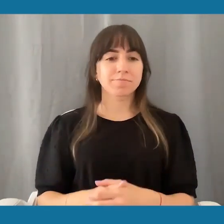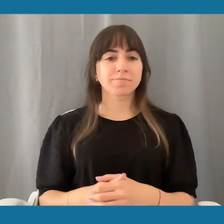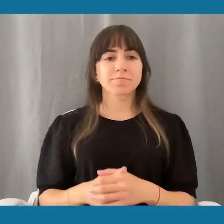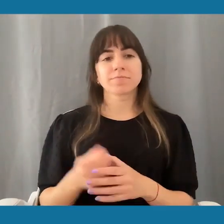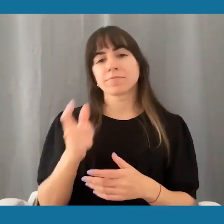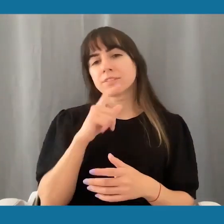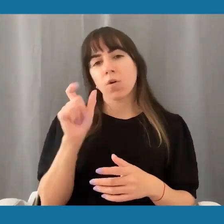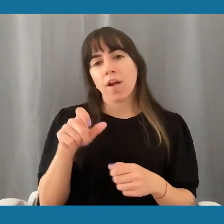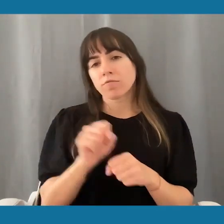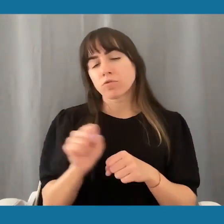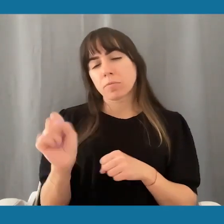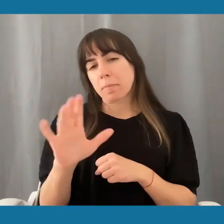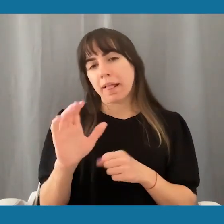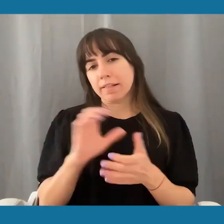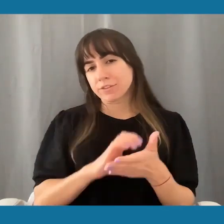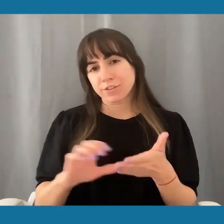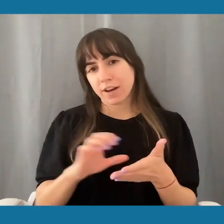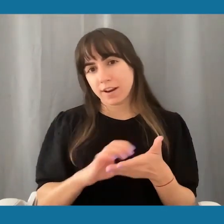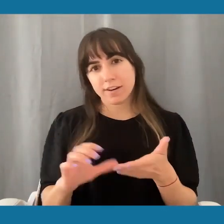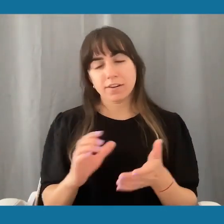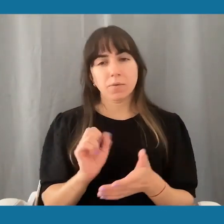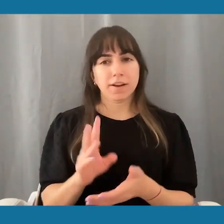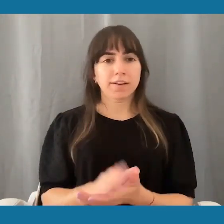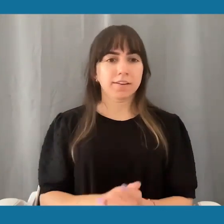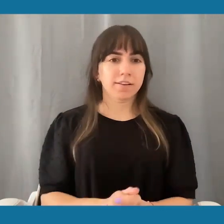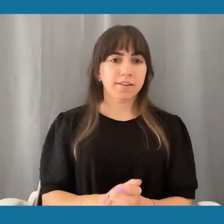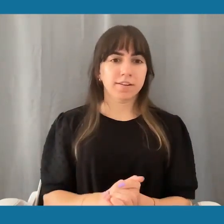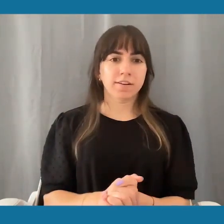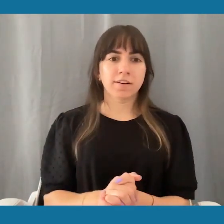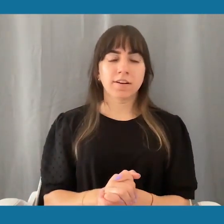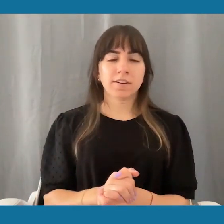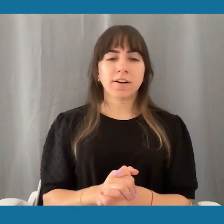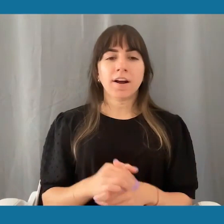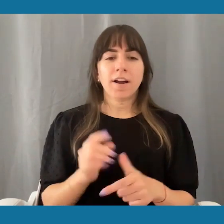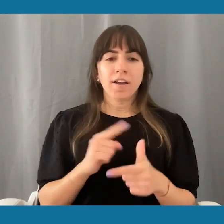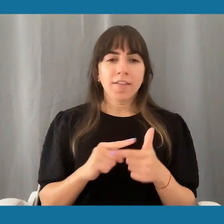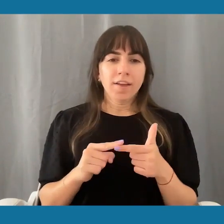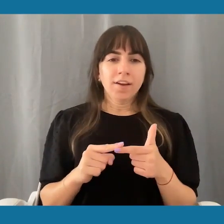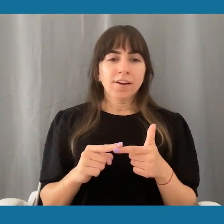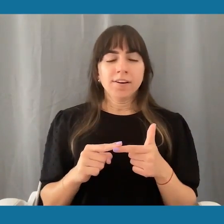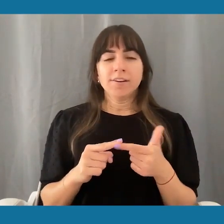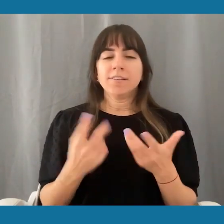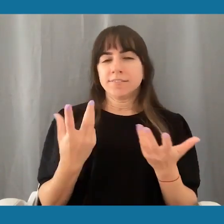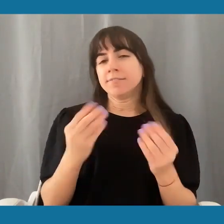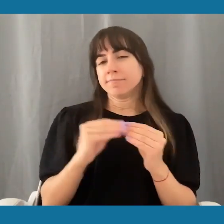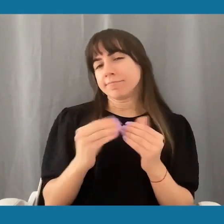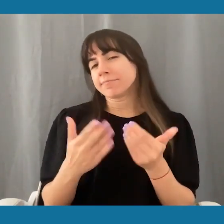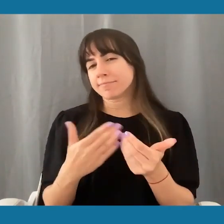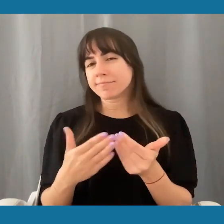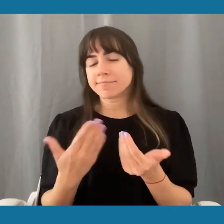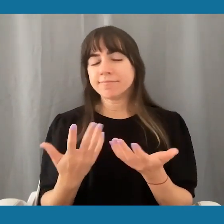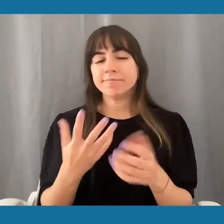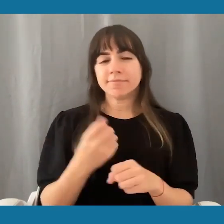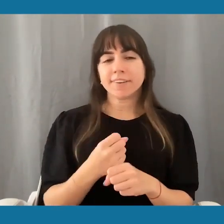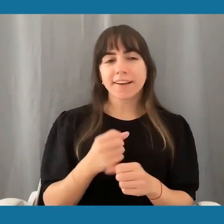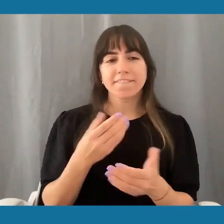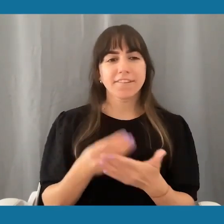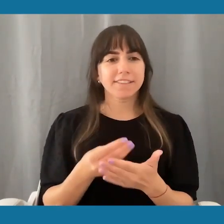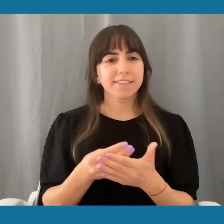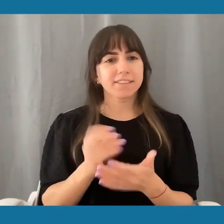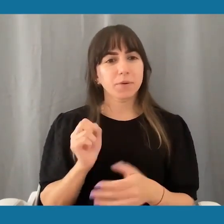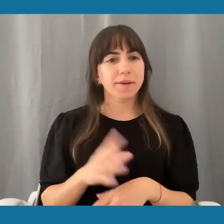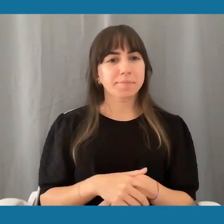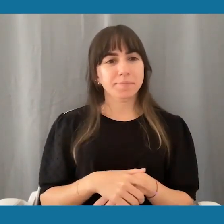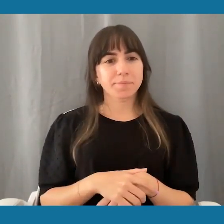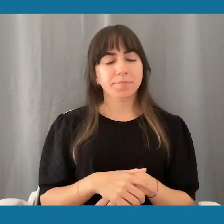get funds in your account. So once you contribute money, the question is like, what are you going to do? Are you saving? Are you investing? Are you doing